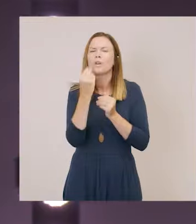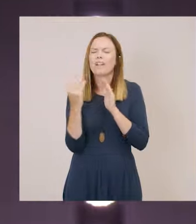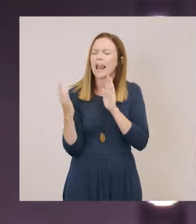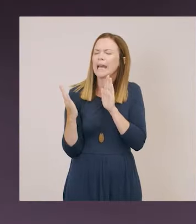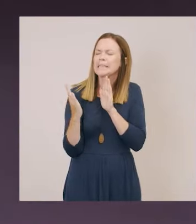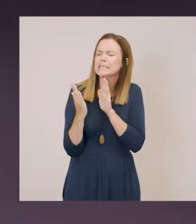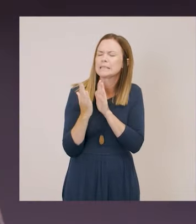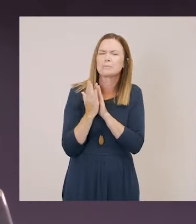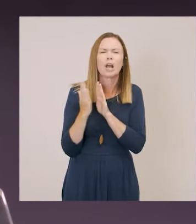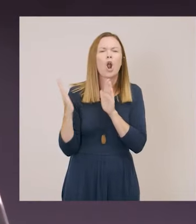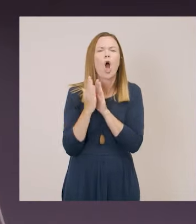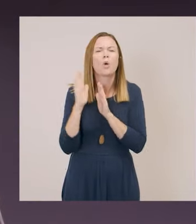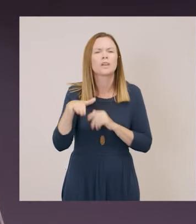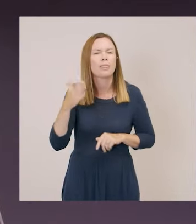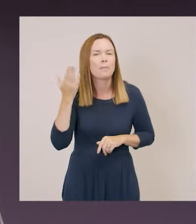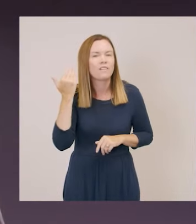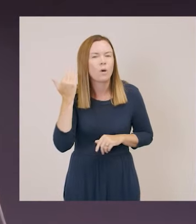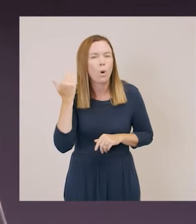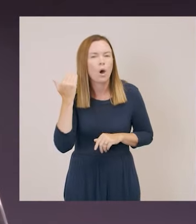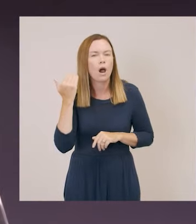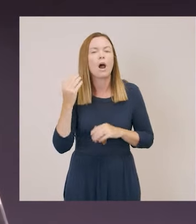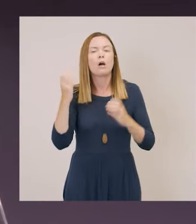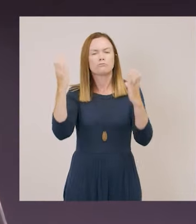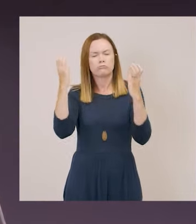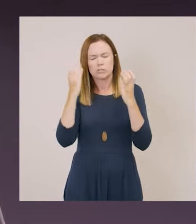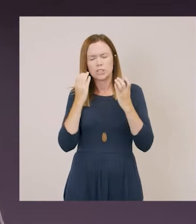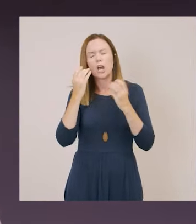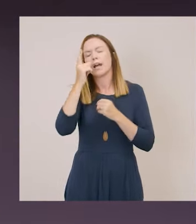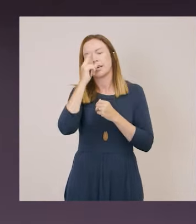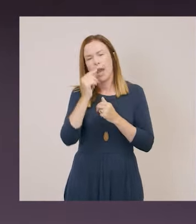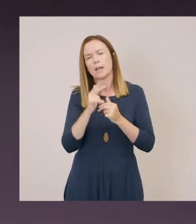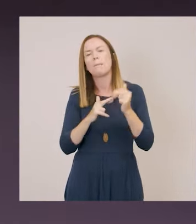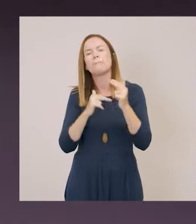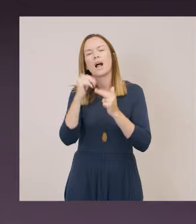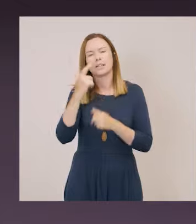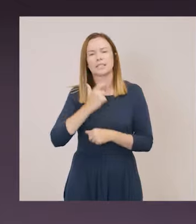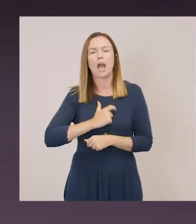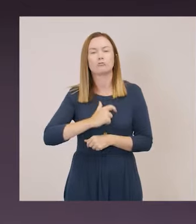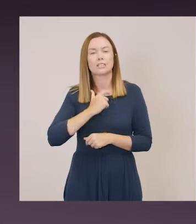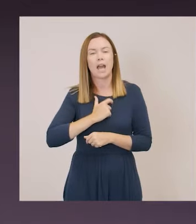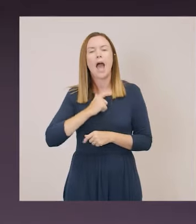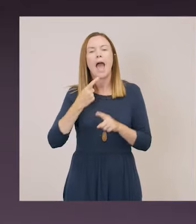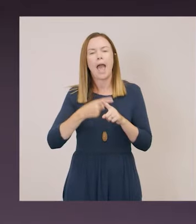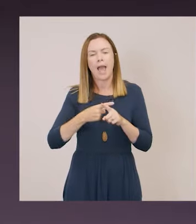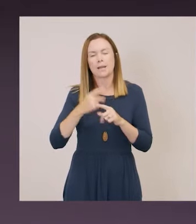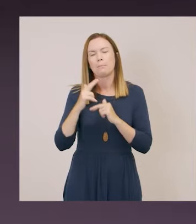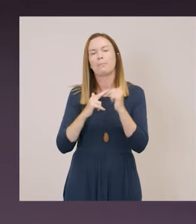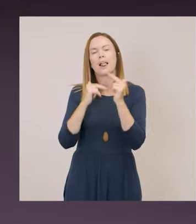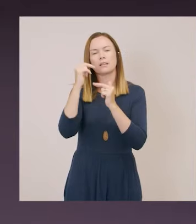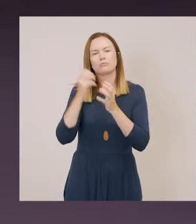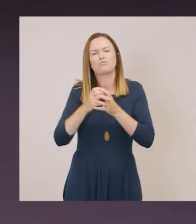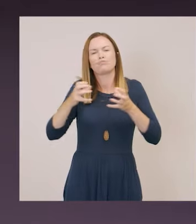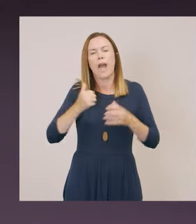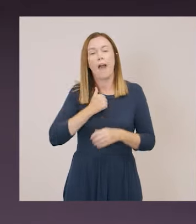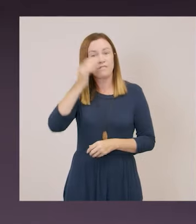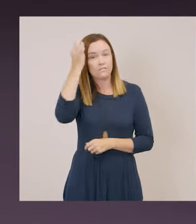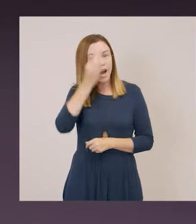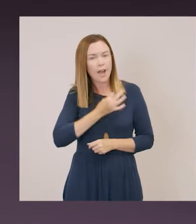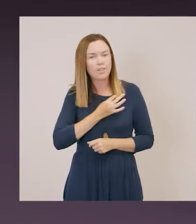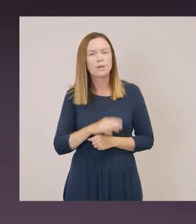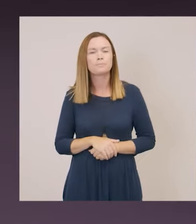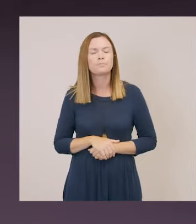before. Pressure actually builds character and it builds faith. So